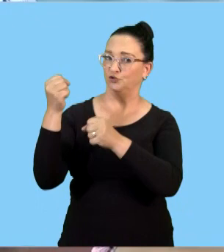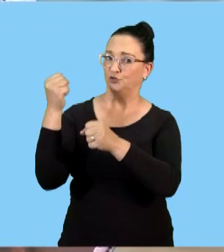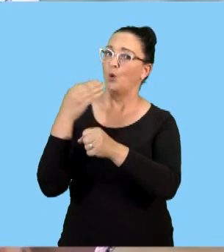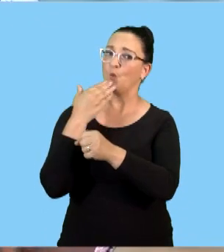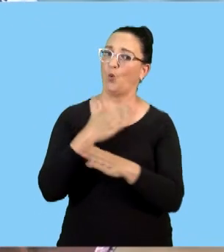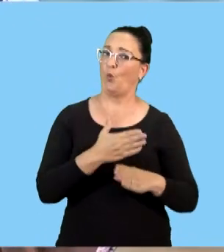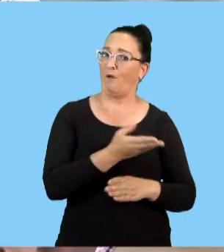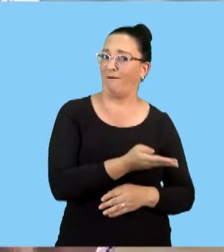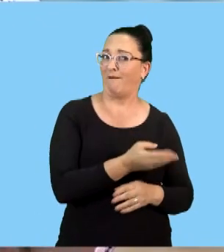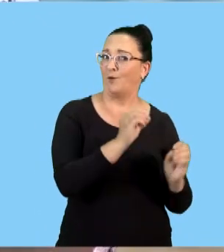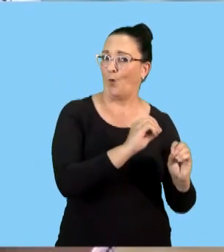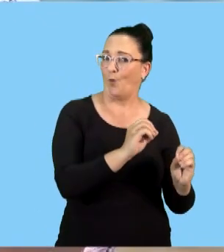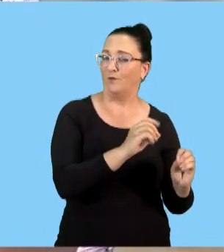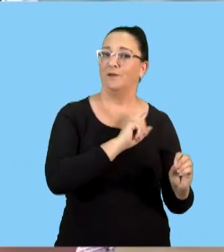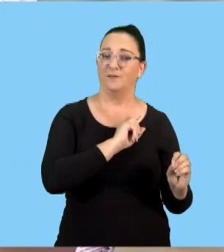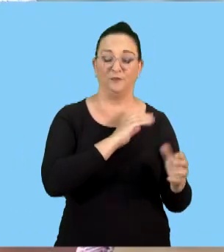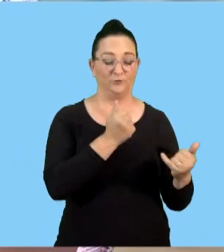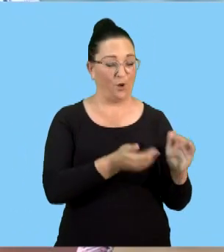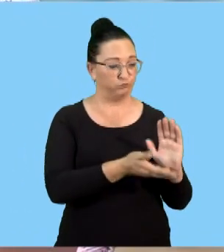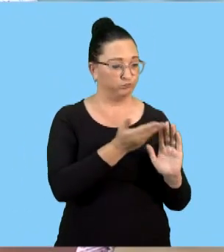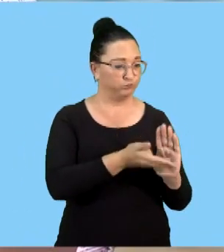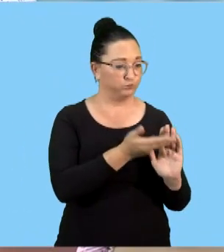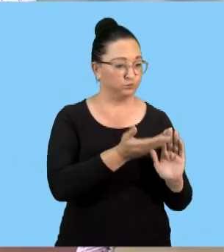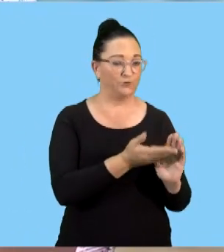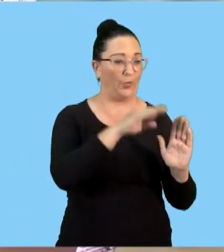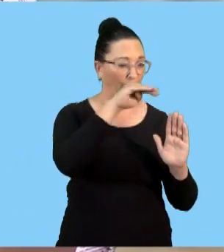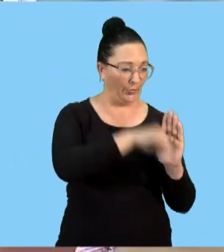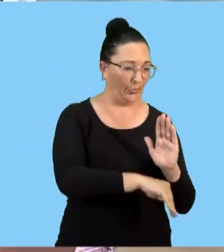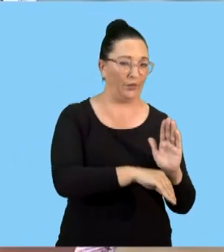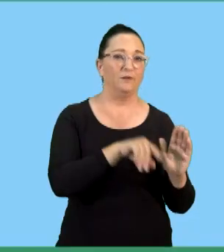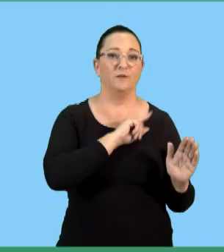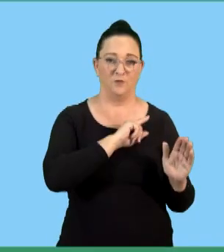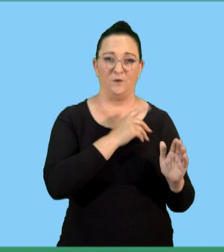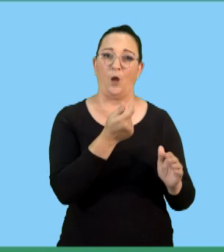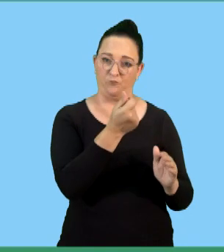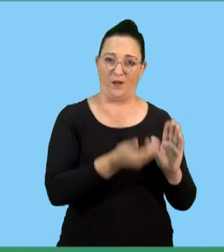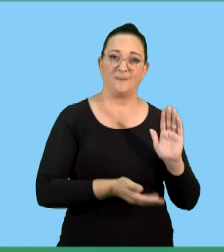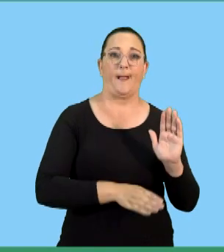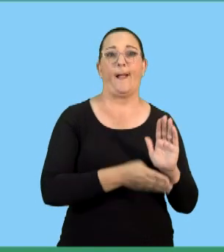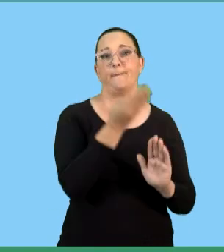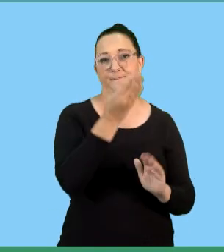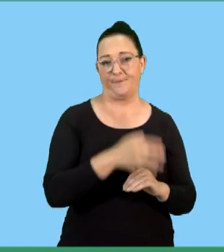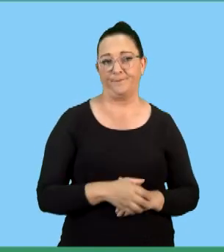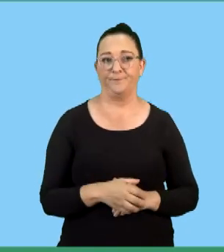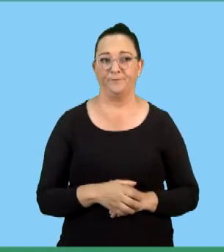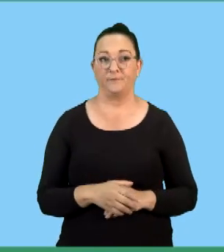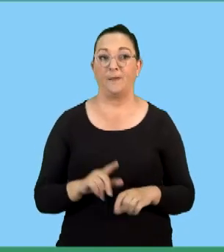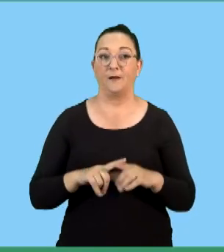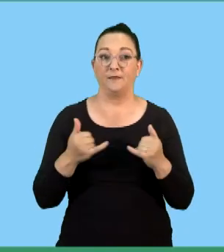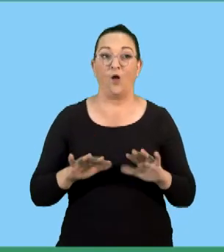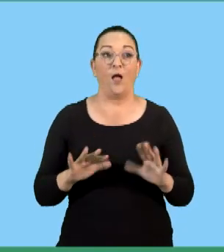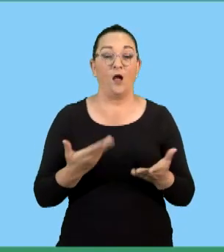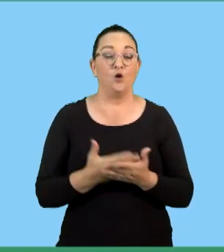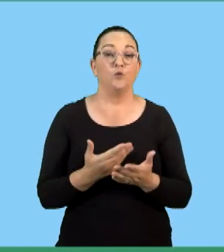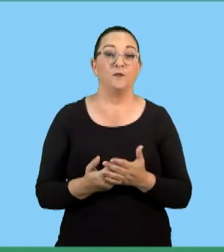going to be working? No one. So productivity decreases. So the cost of labor increases. Now we're going to the